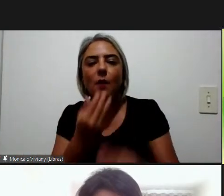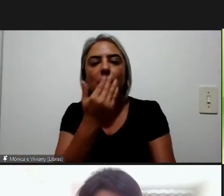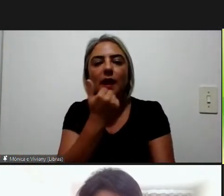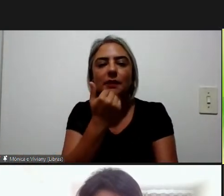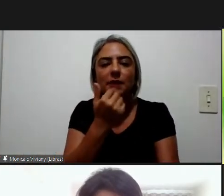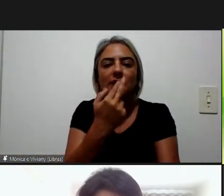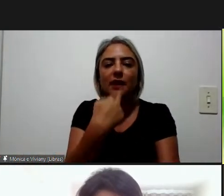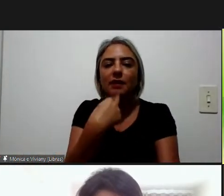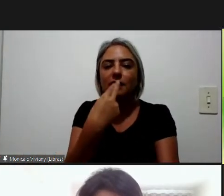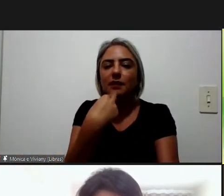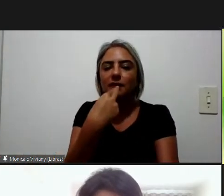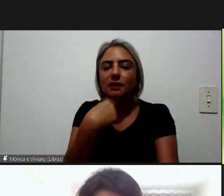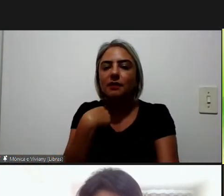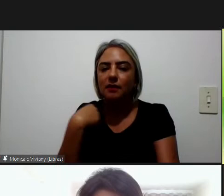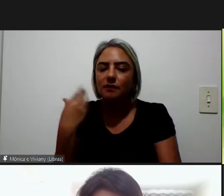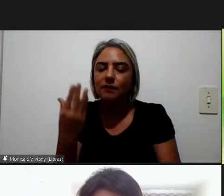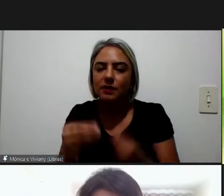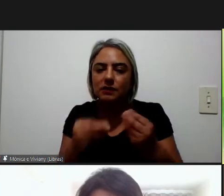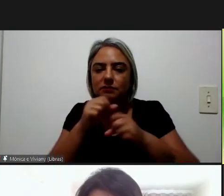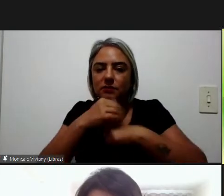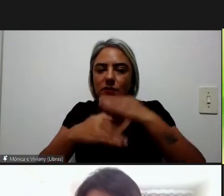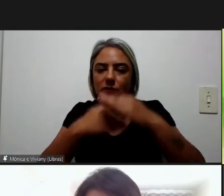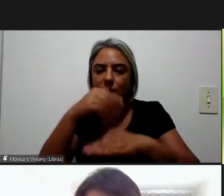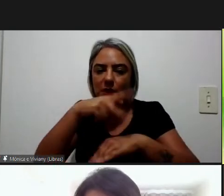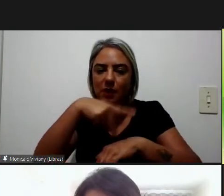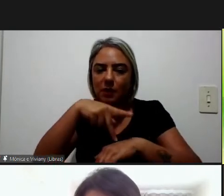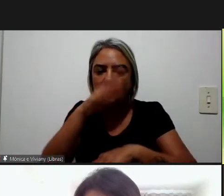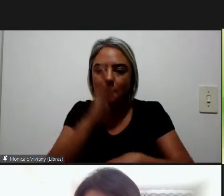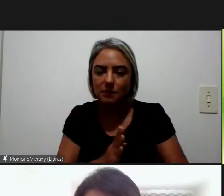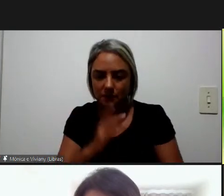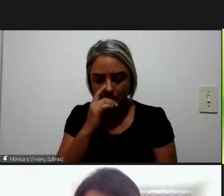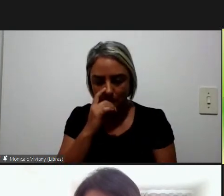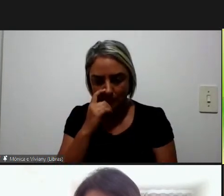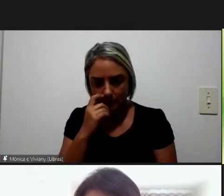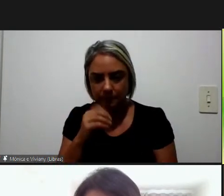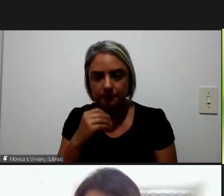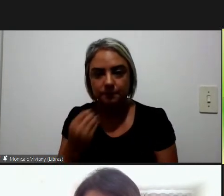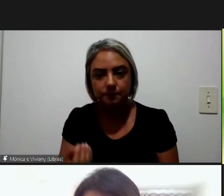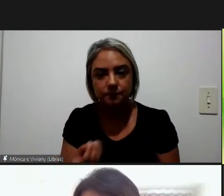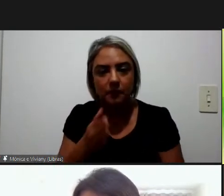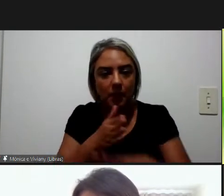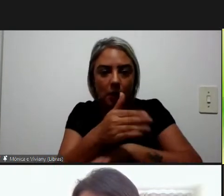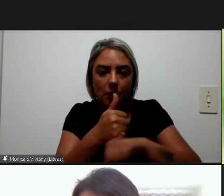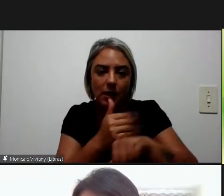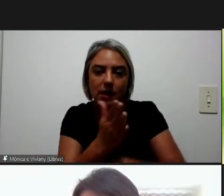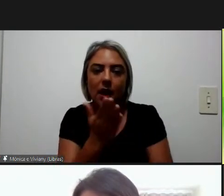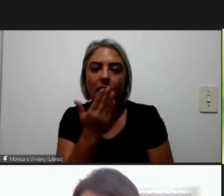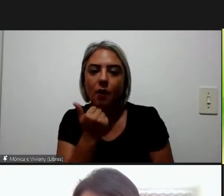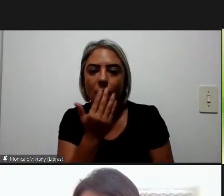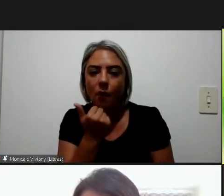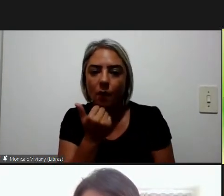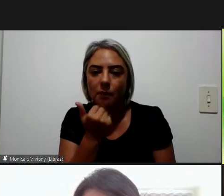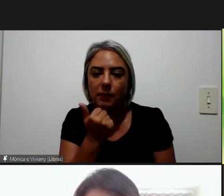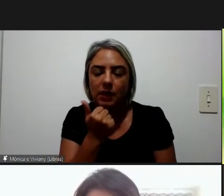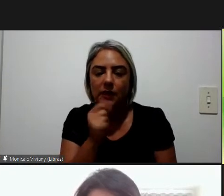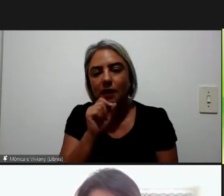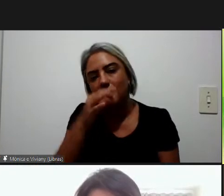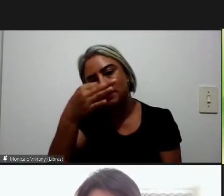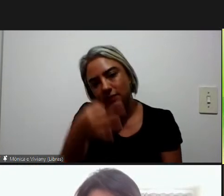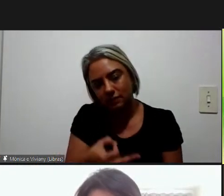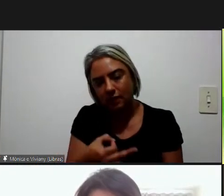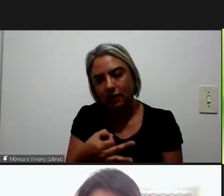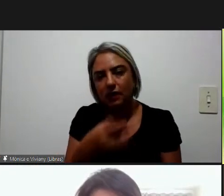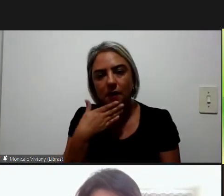this evolution, how the nutrition was developed here in Brazil. So the access to